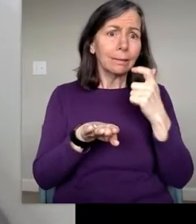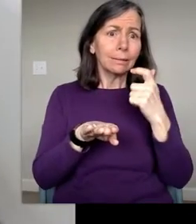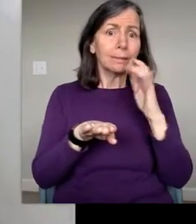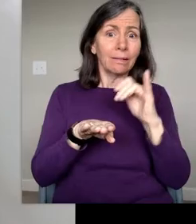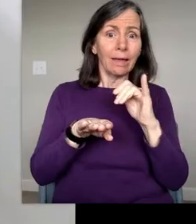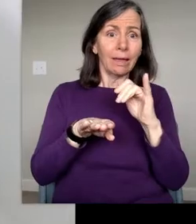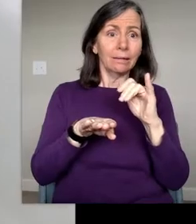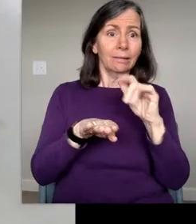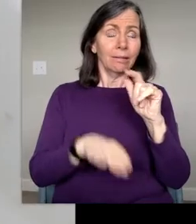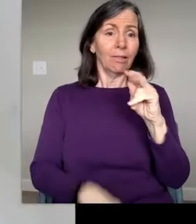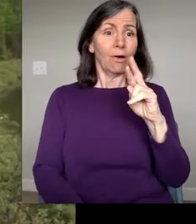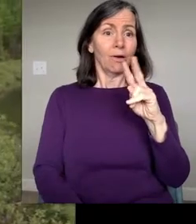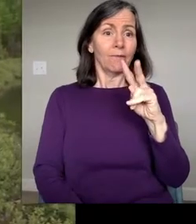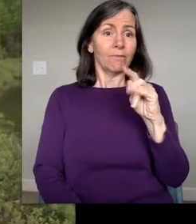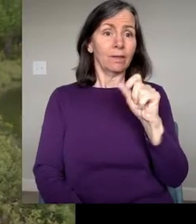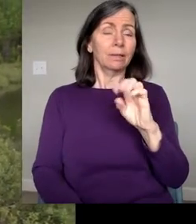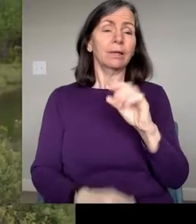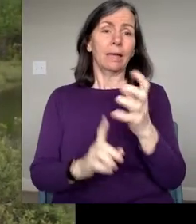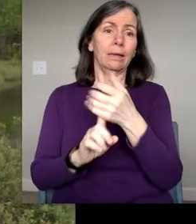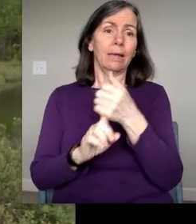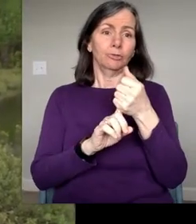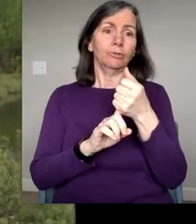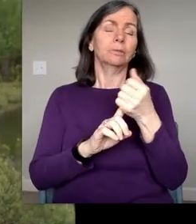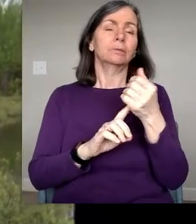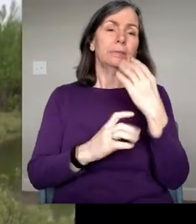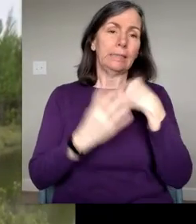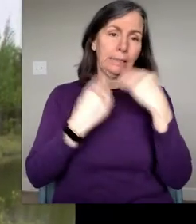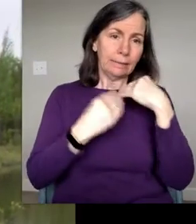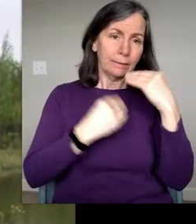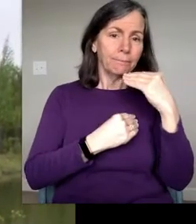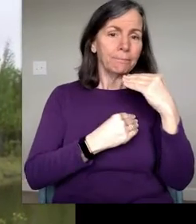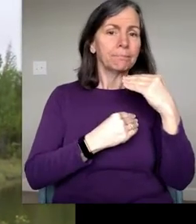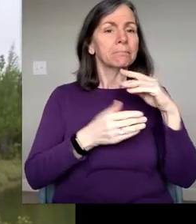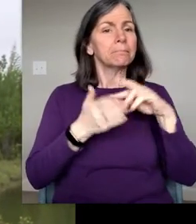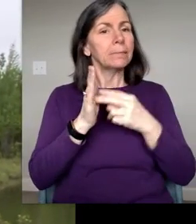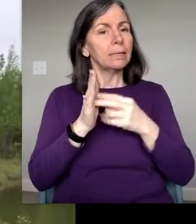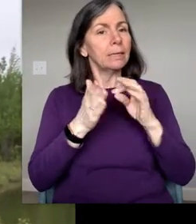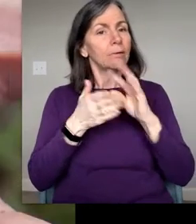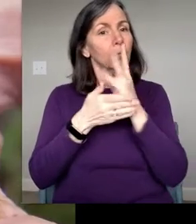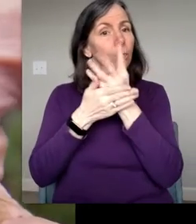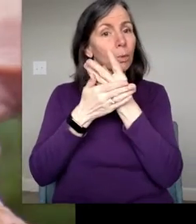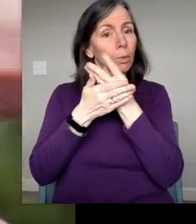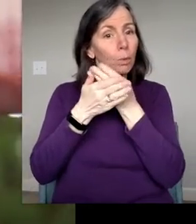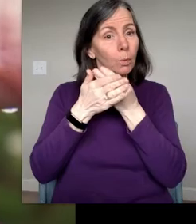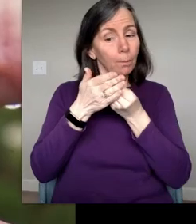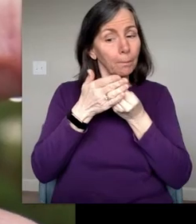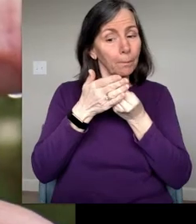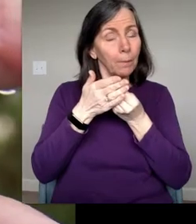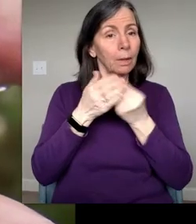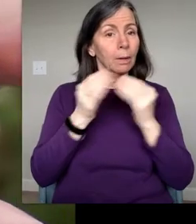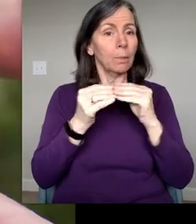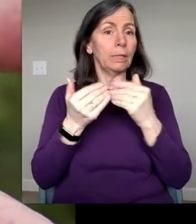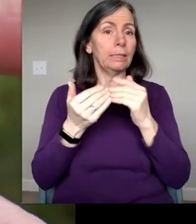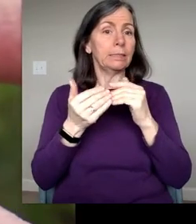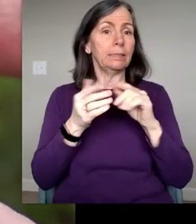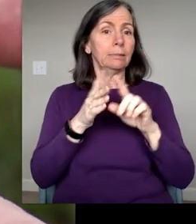In this lake, natural selection has been at work. If you look at the pelvis of this fish, there's practically nothing there.